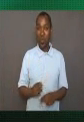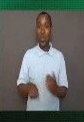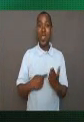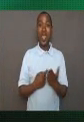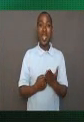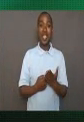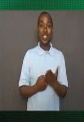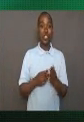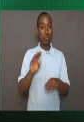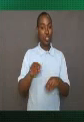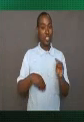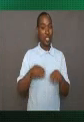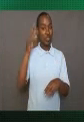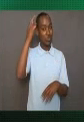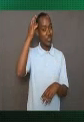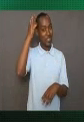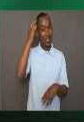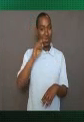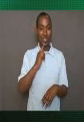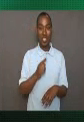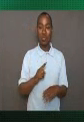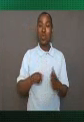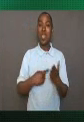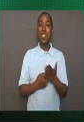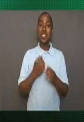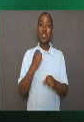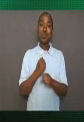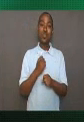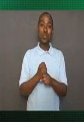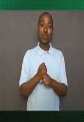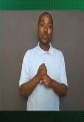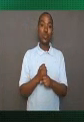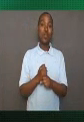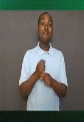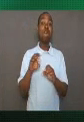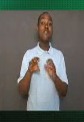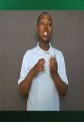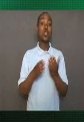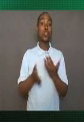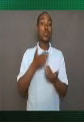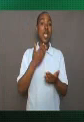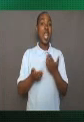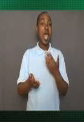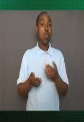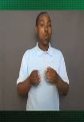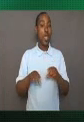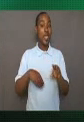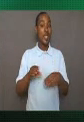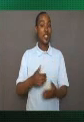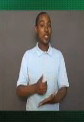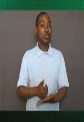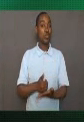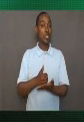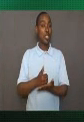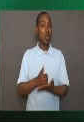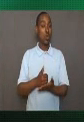moving hairs. They work to move the mucus that contains collected particles